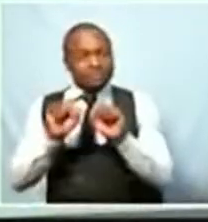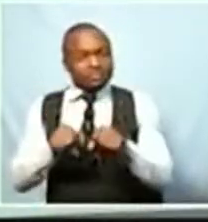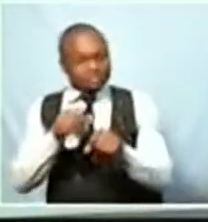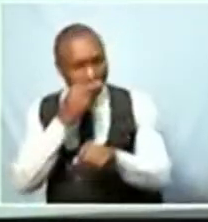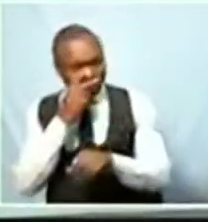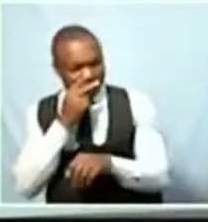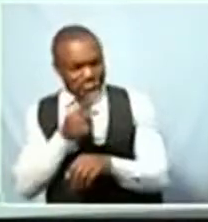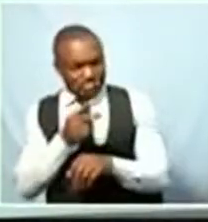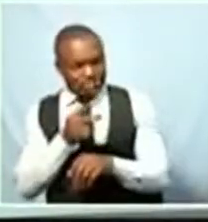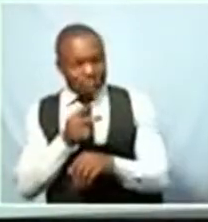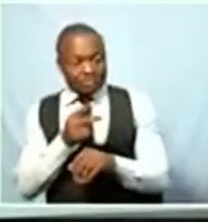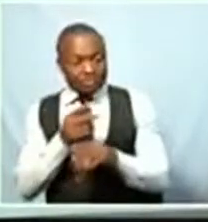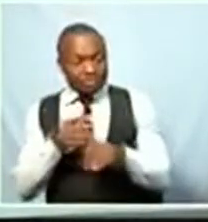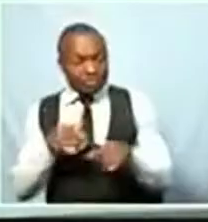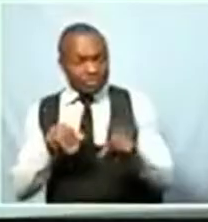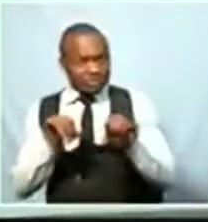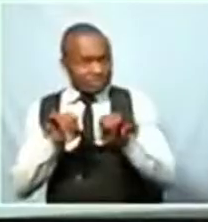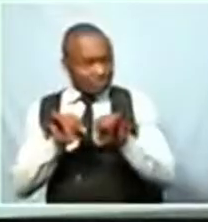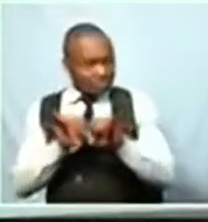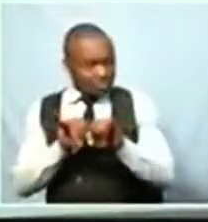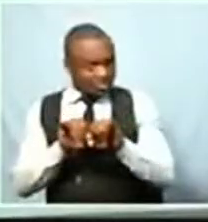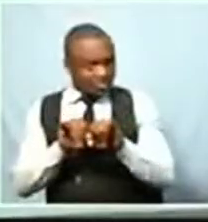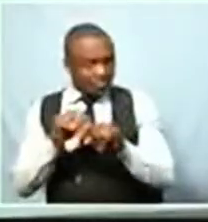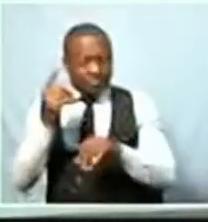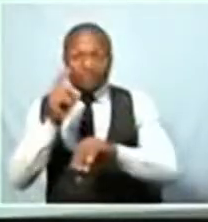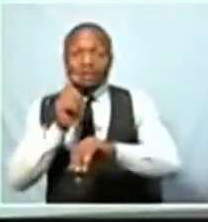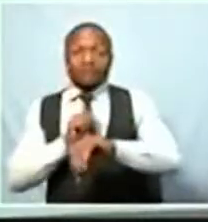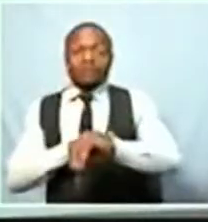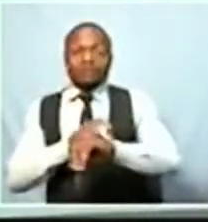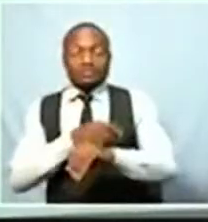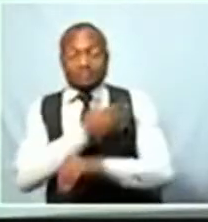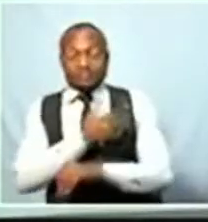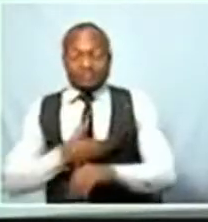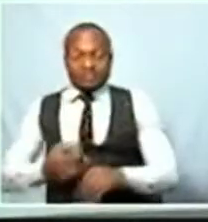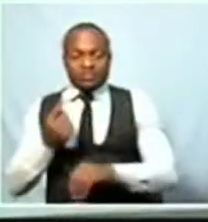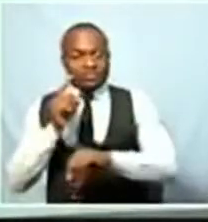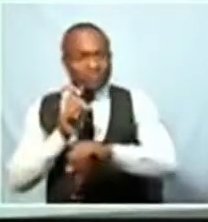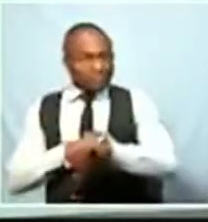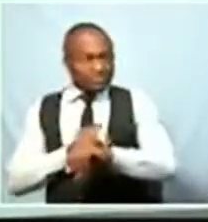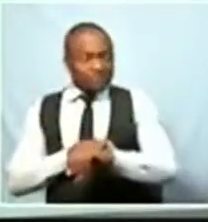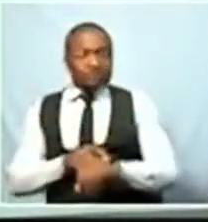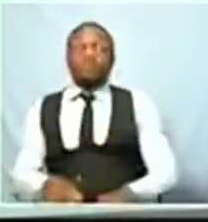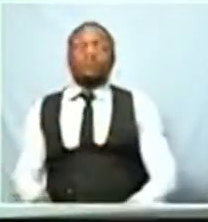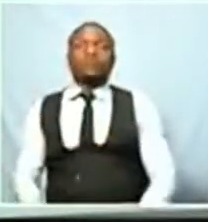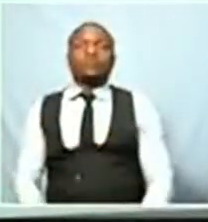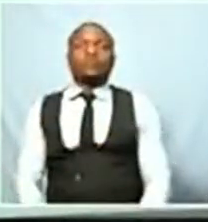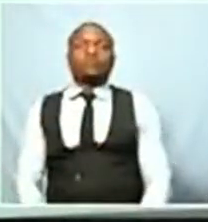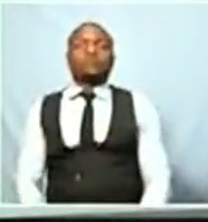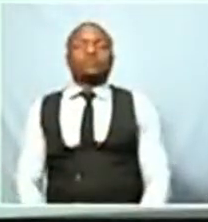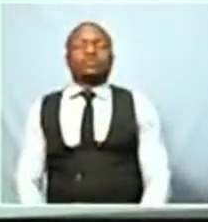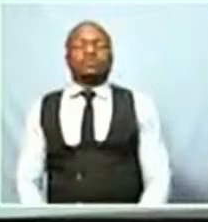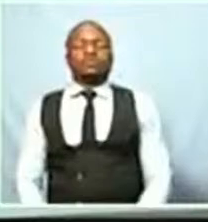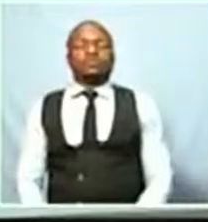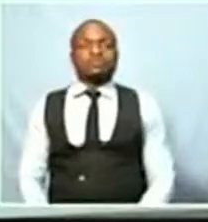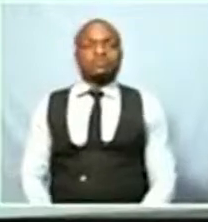that it was quite topical at one point, and rightly so, because